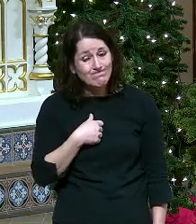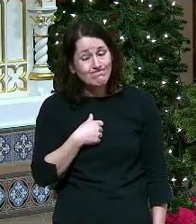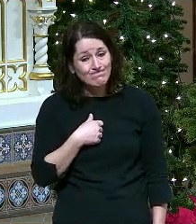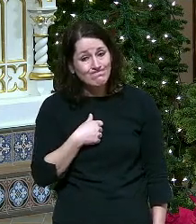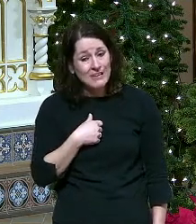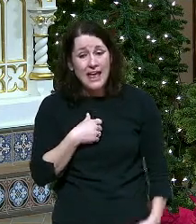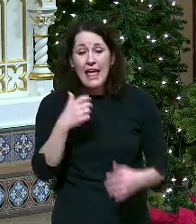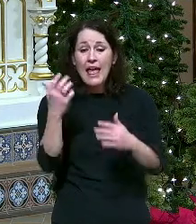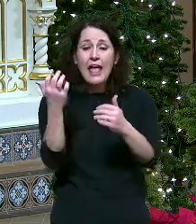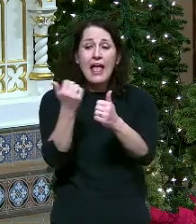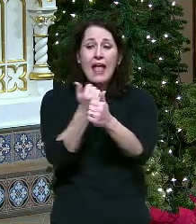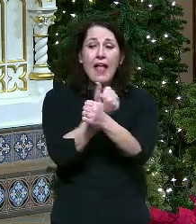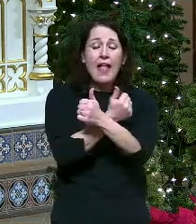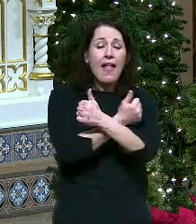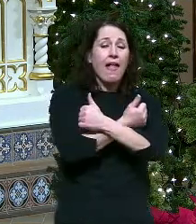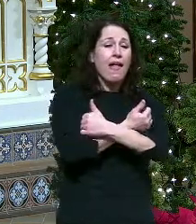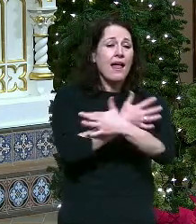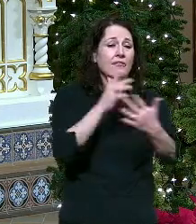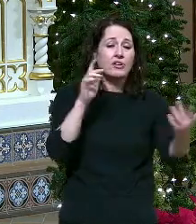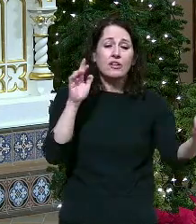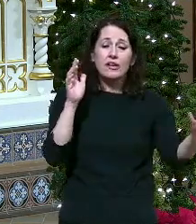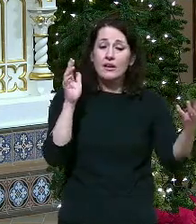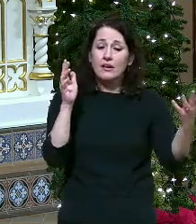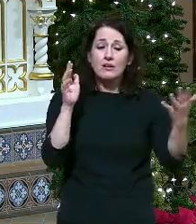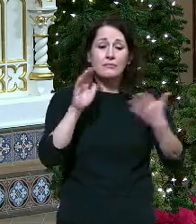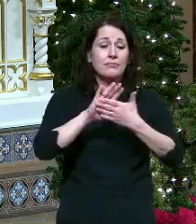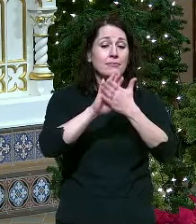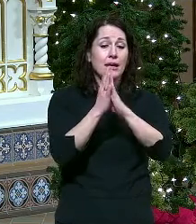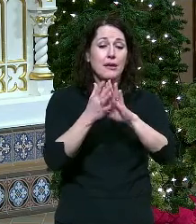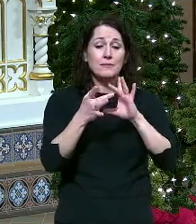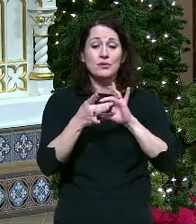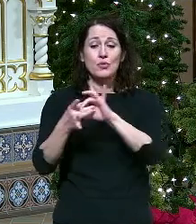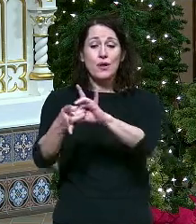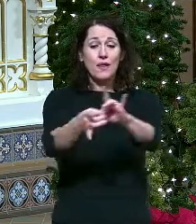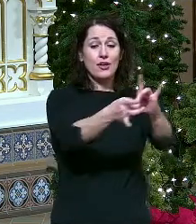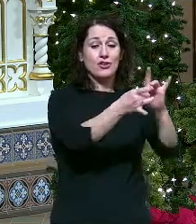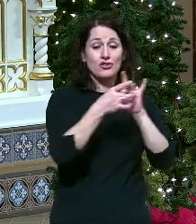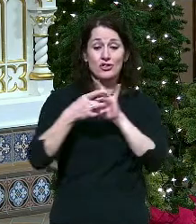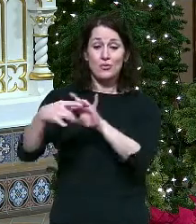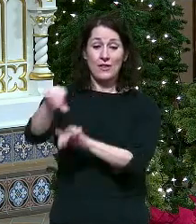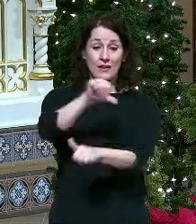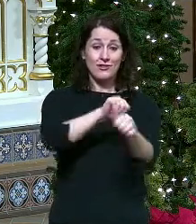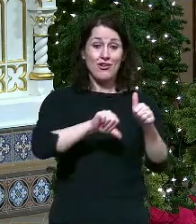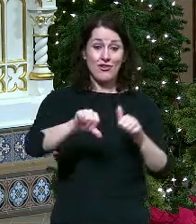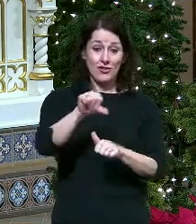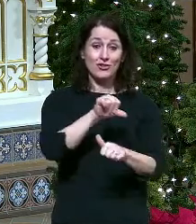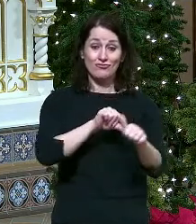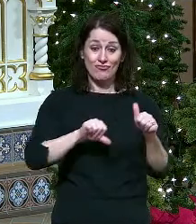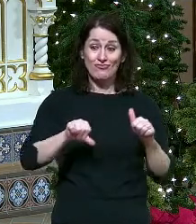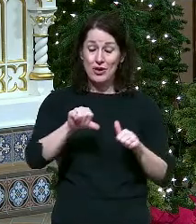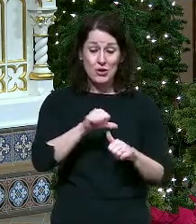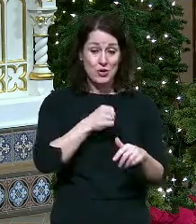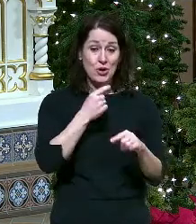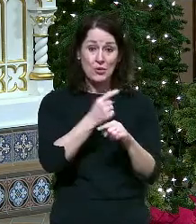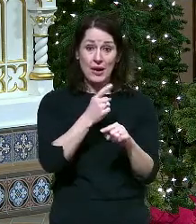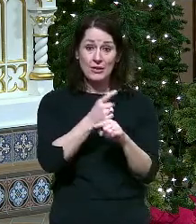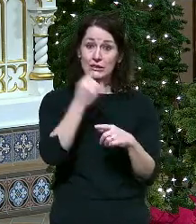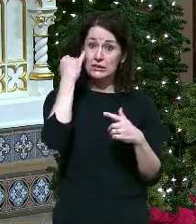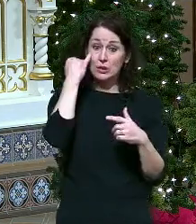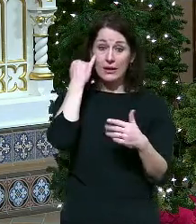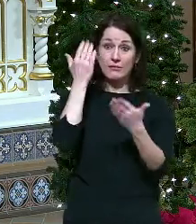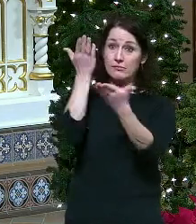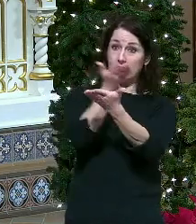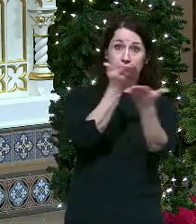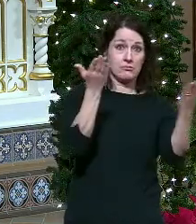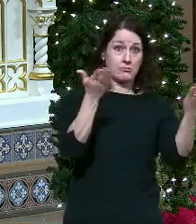It puts all of us in relationship with each other as well. If we are God's sons